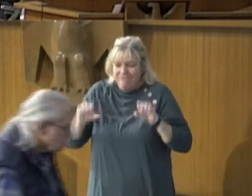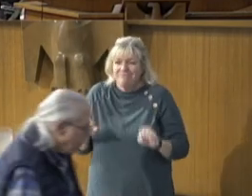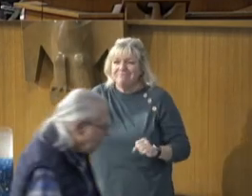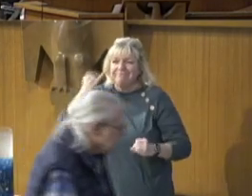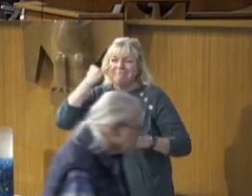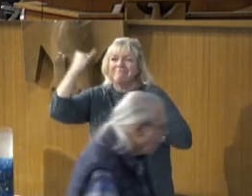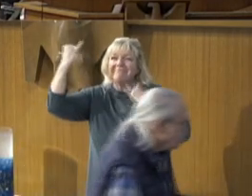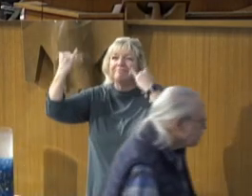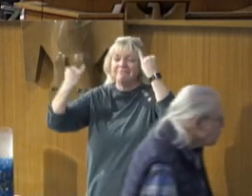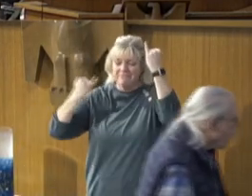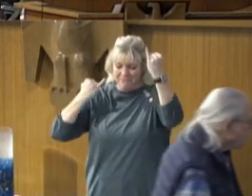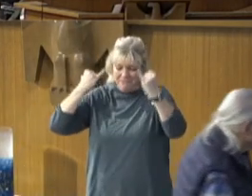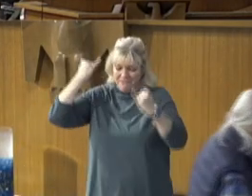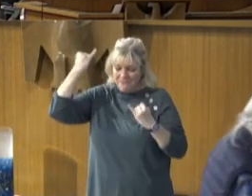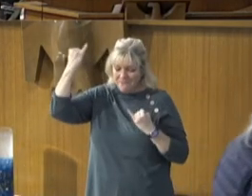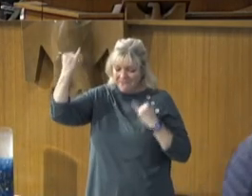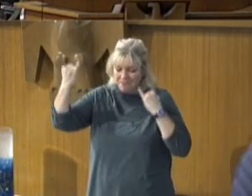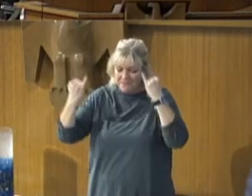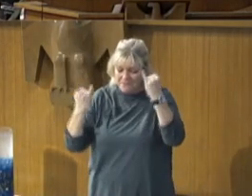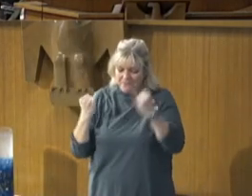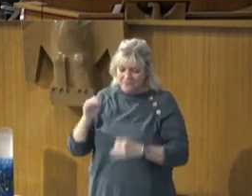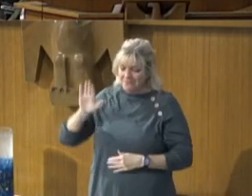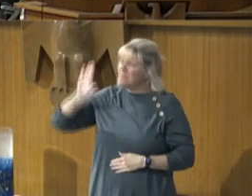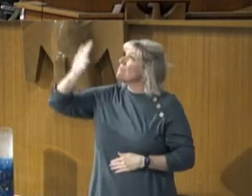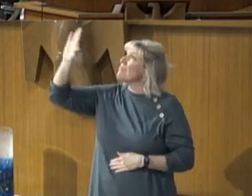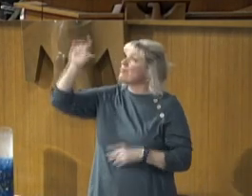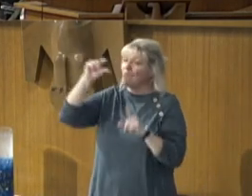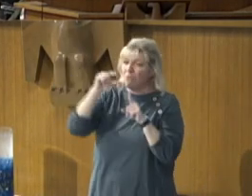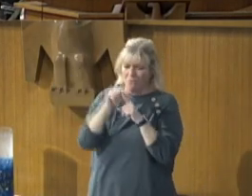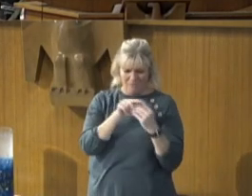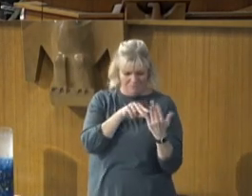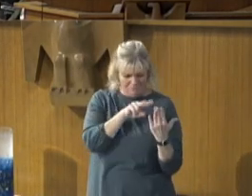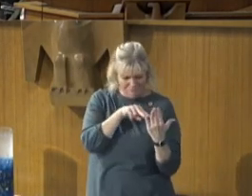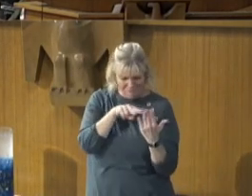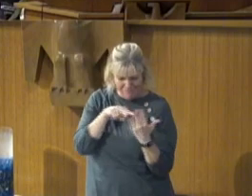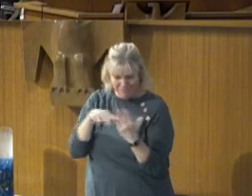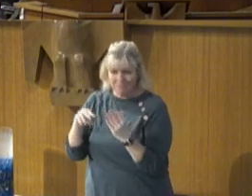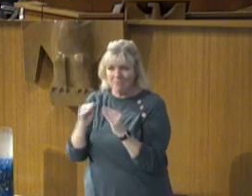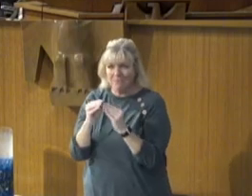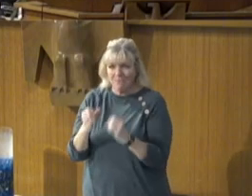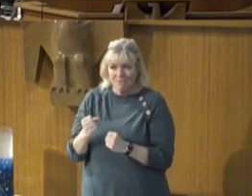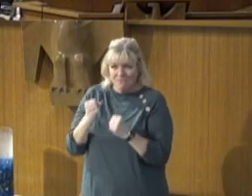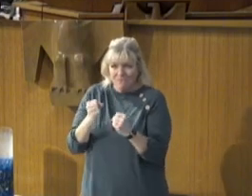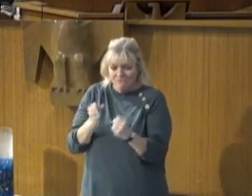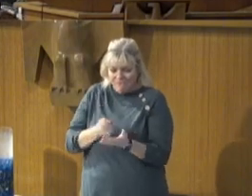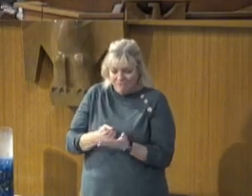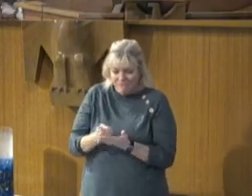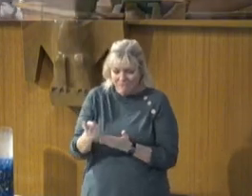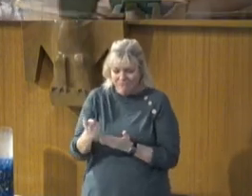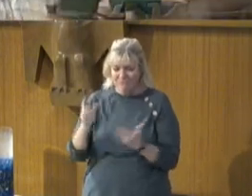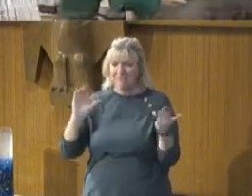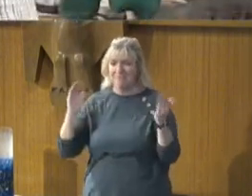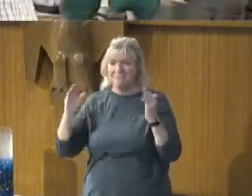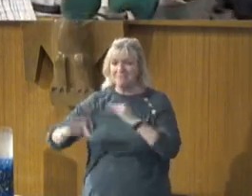Or imagine your words more certain than the rising